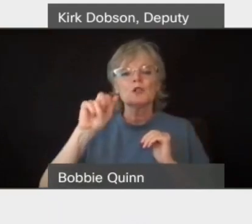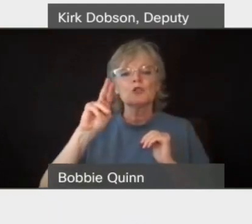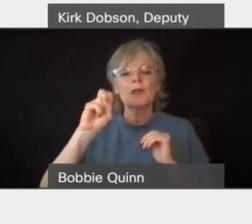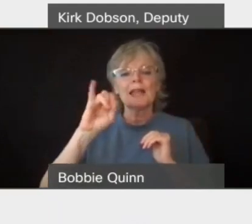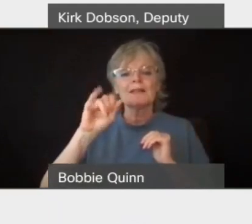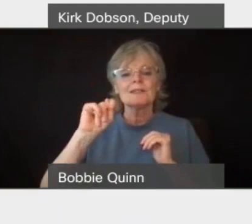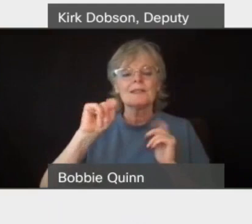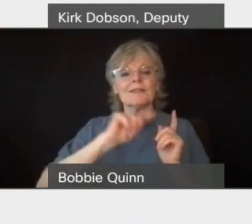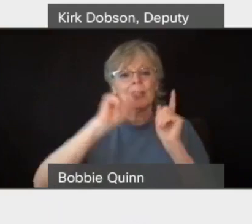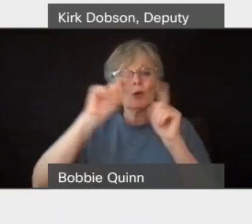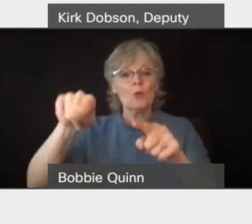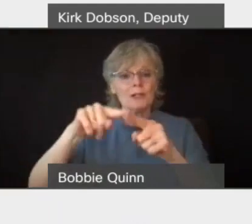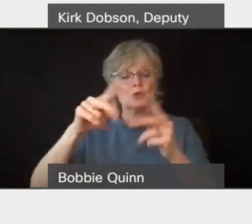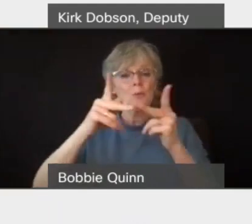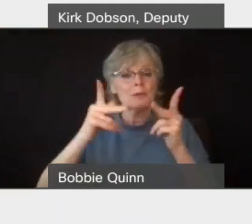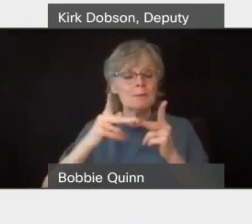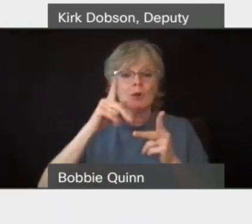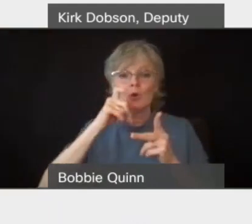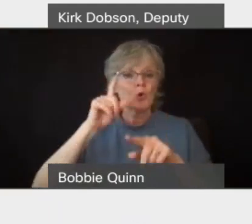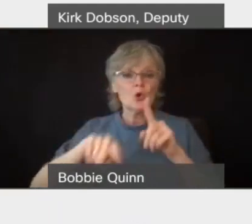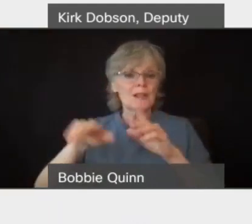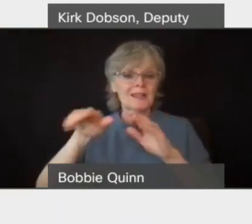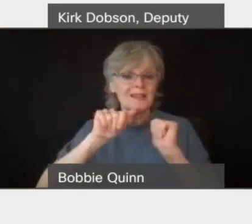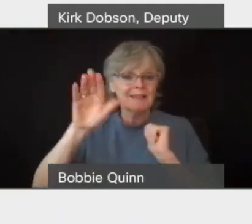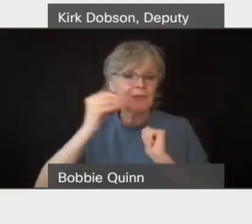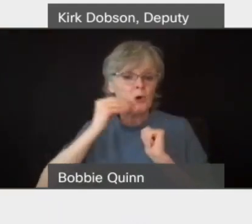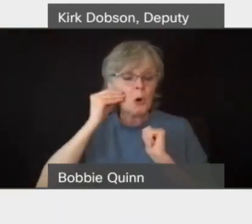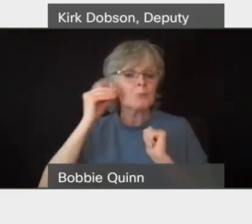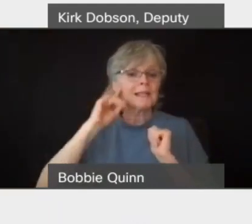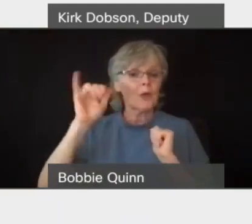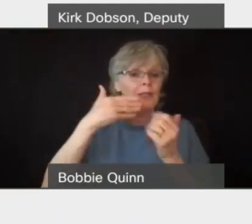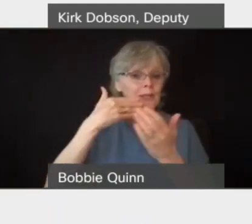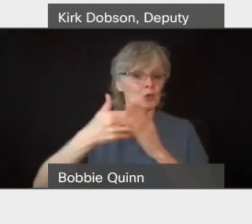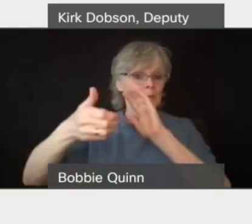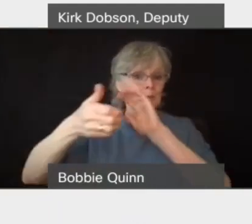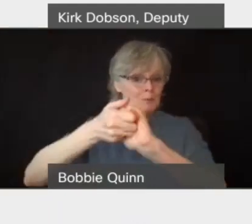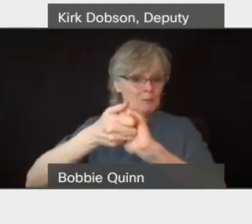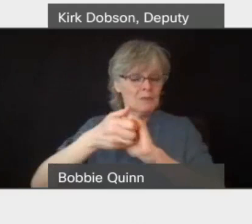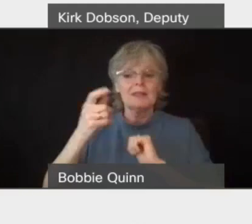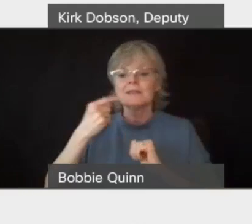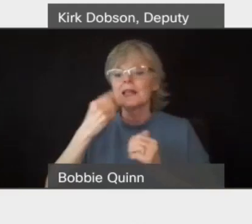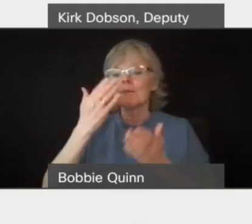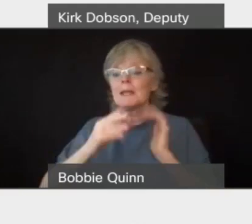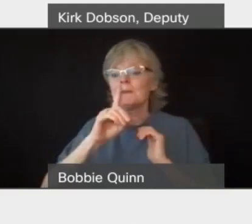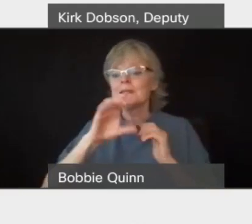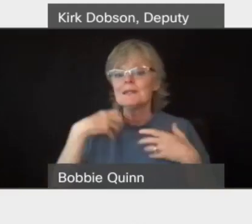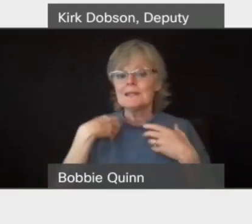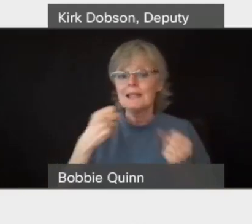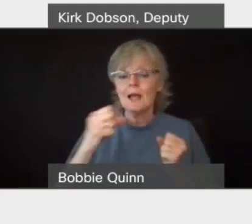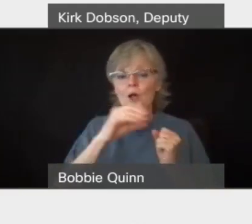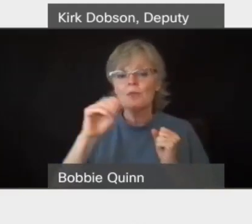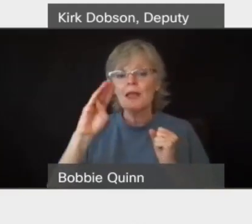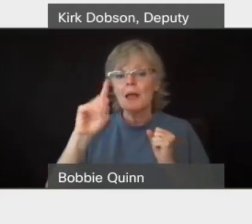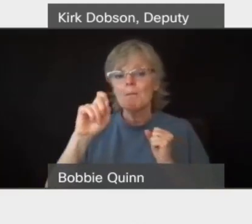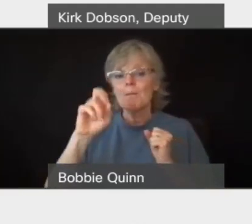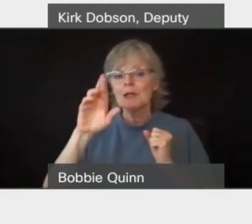their homes. It sounded like a good partnership. Perhaps DC Health and Metro Access could